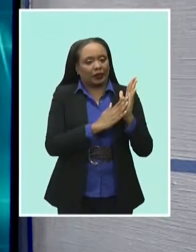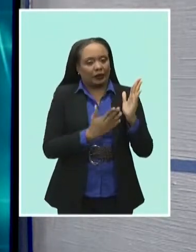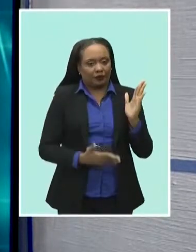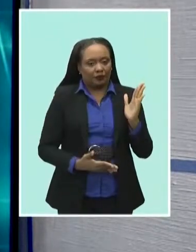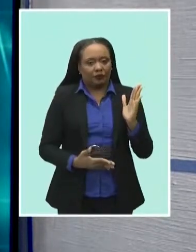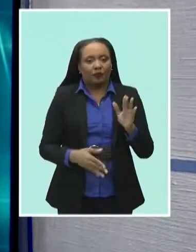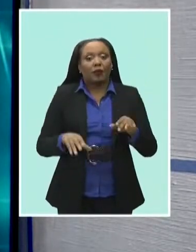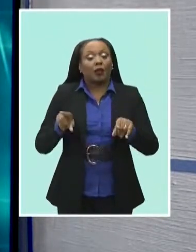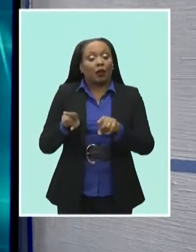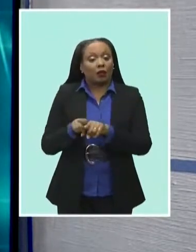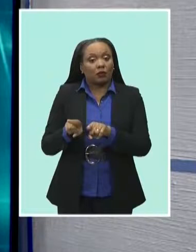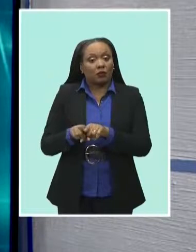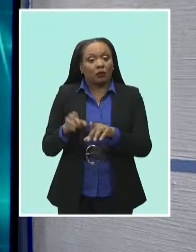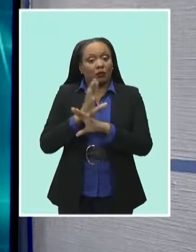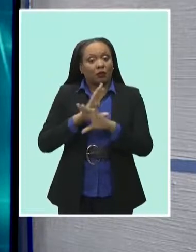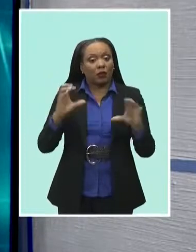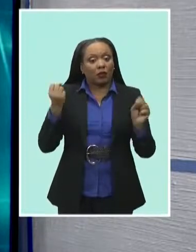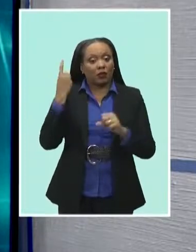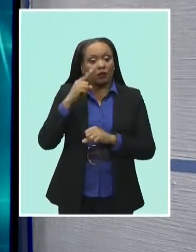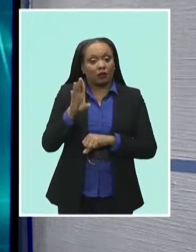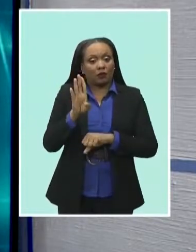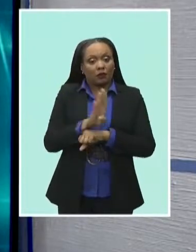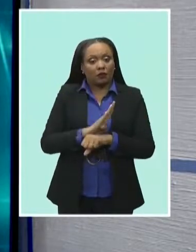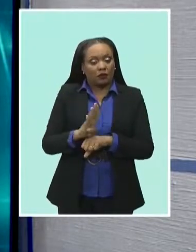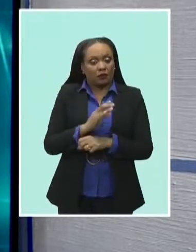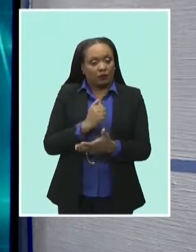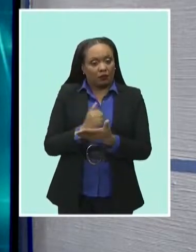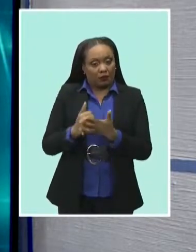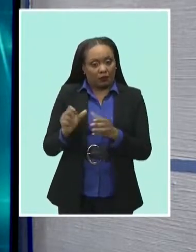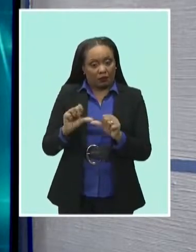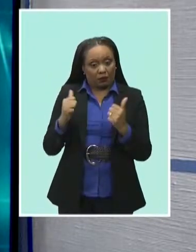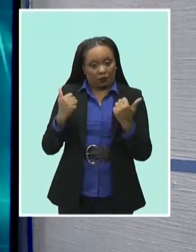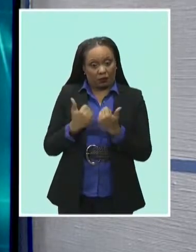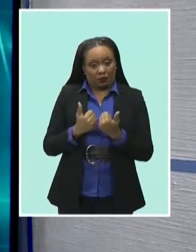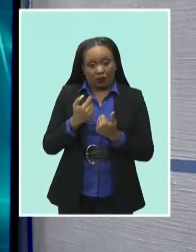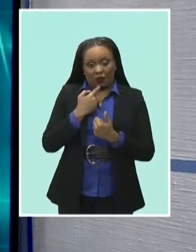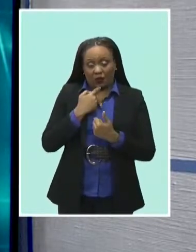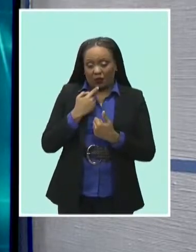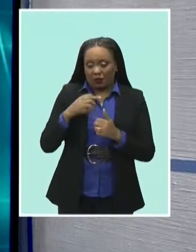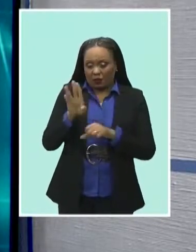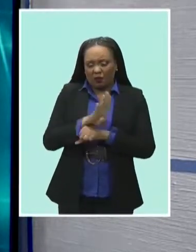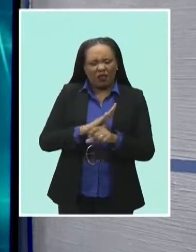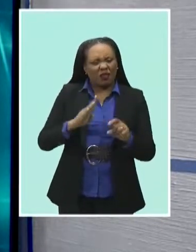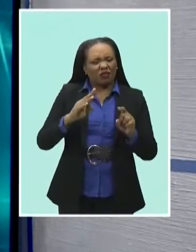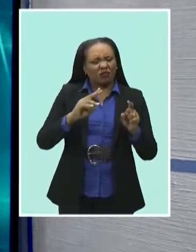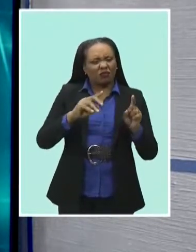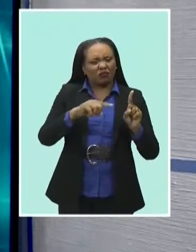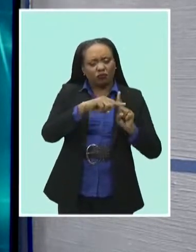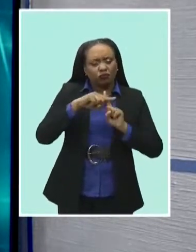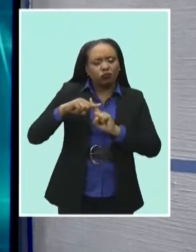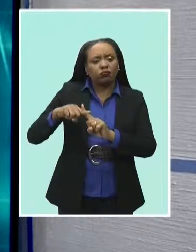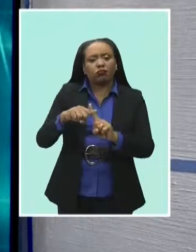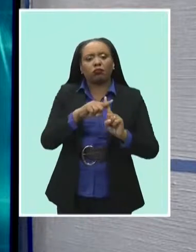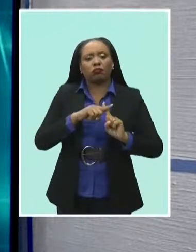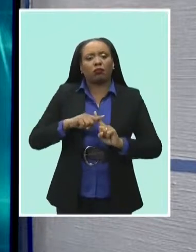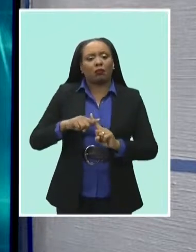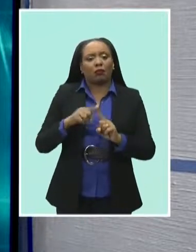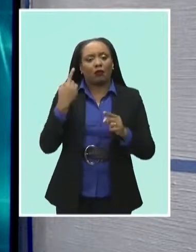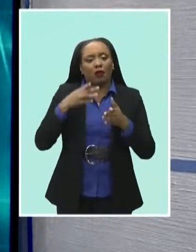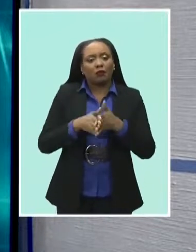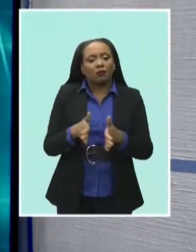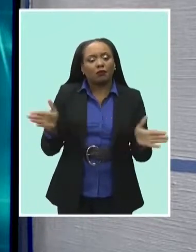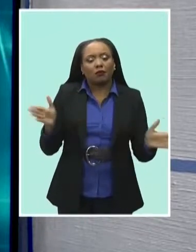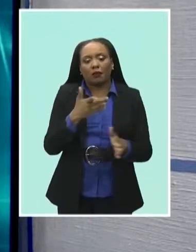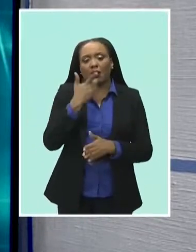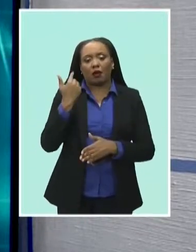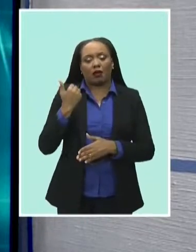Wellington, who is also president of the Barbados Bankers Association, says the country is seeing some positive expansion in terms of the ways that its